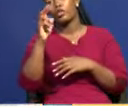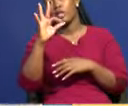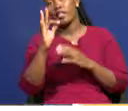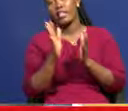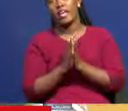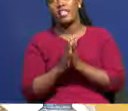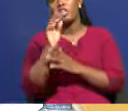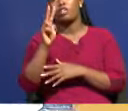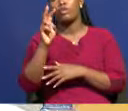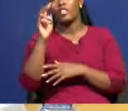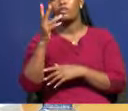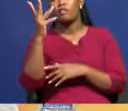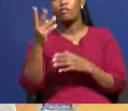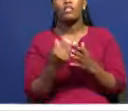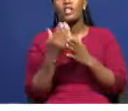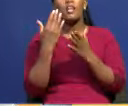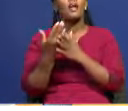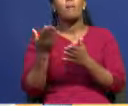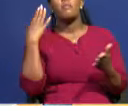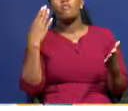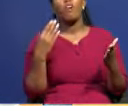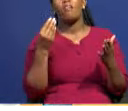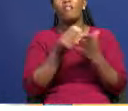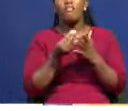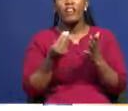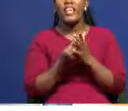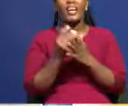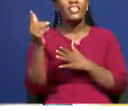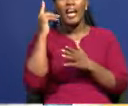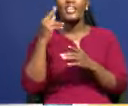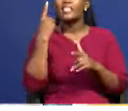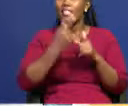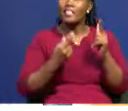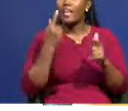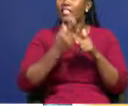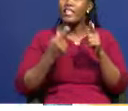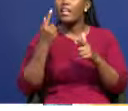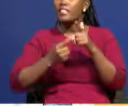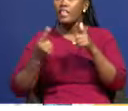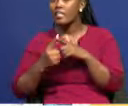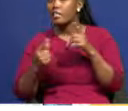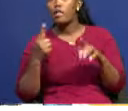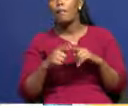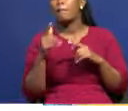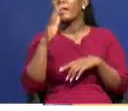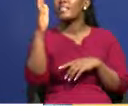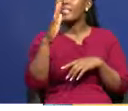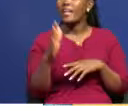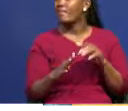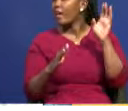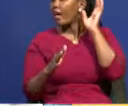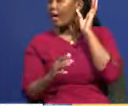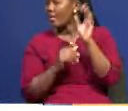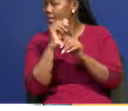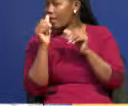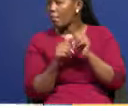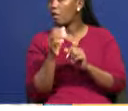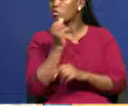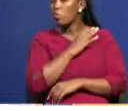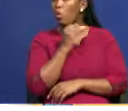Mm-hmm. You know, a long time ago, finance acts are done every year, but you never used to hear a lot of agitation about